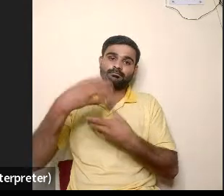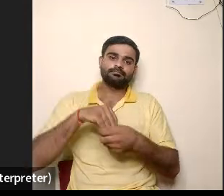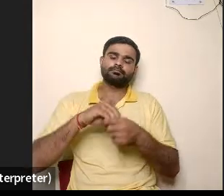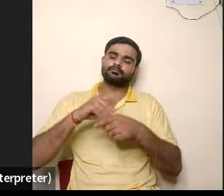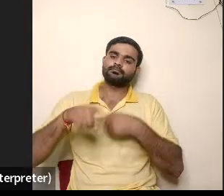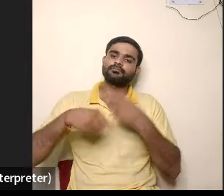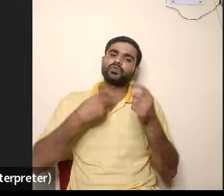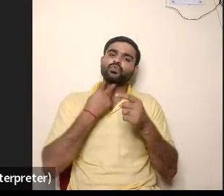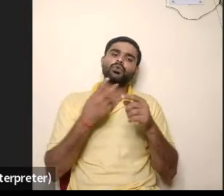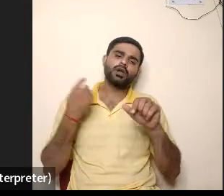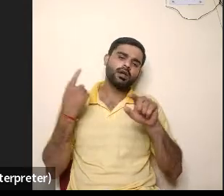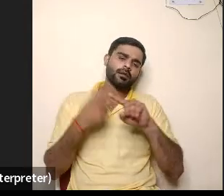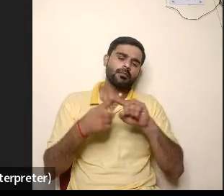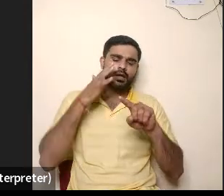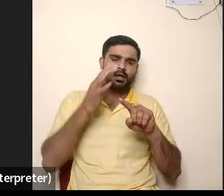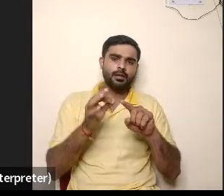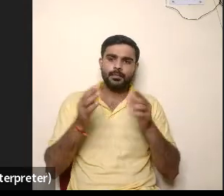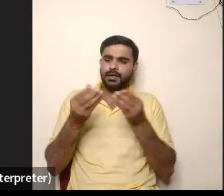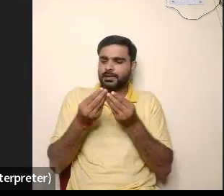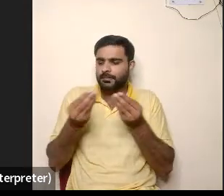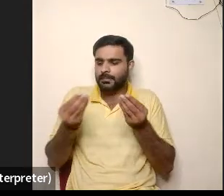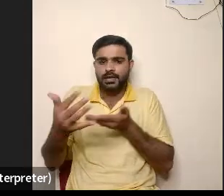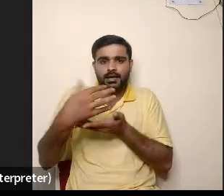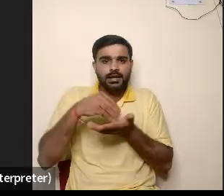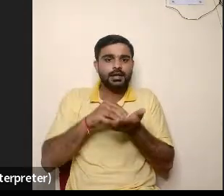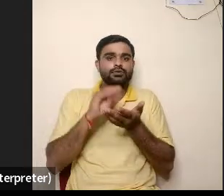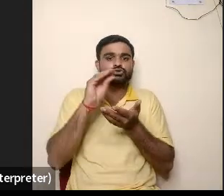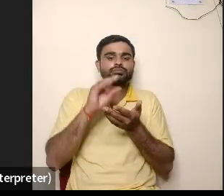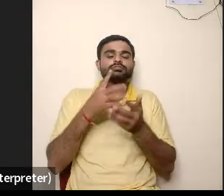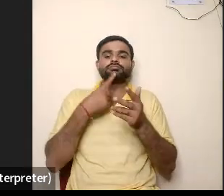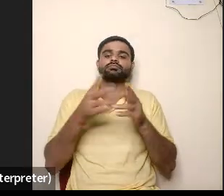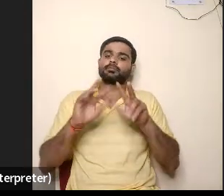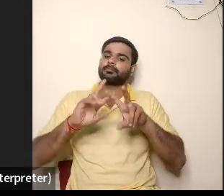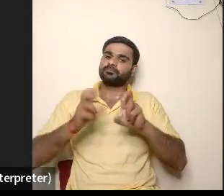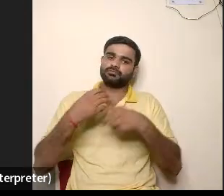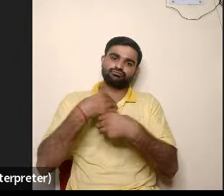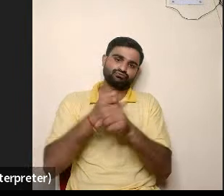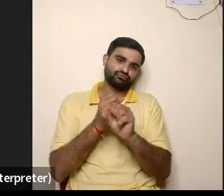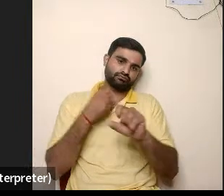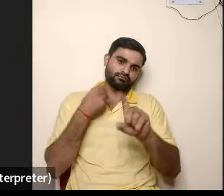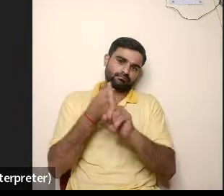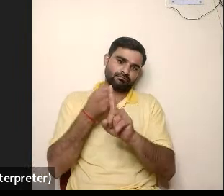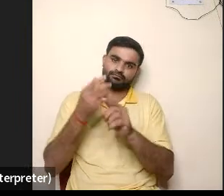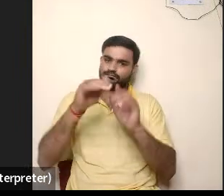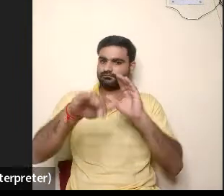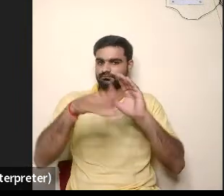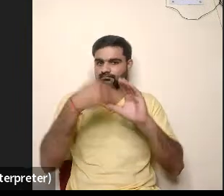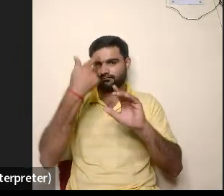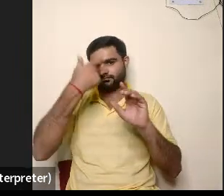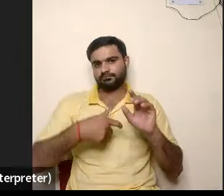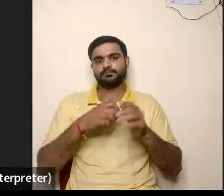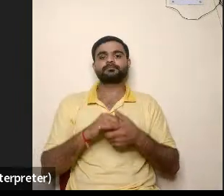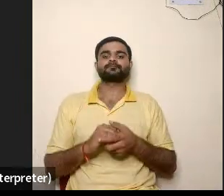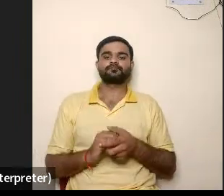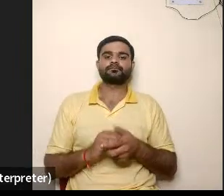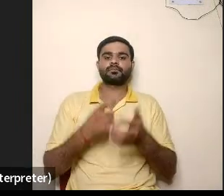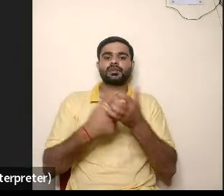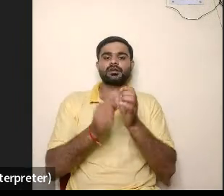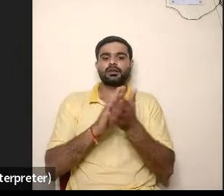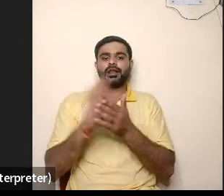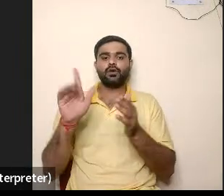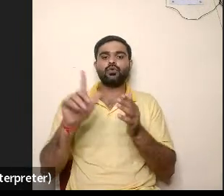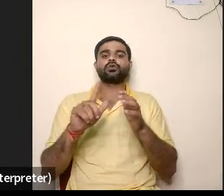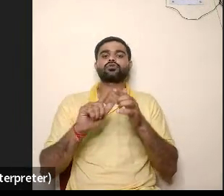voice matters, every small little contribution that you can make matters. You can write to me personally on